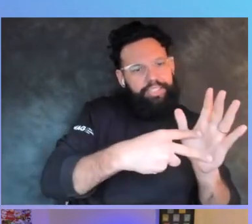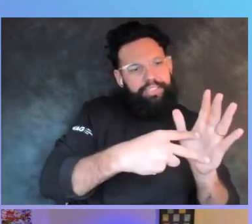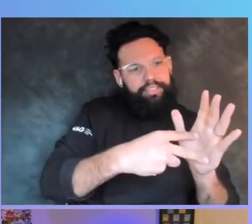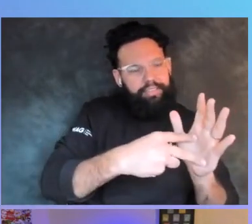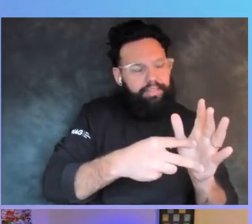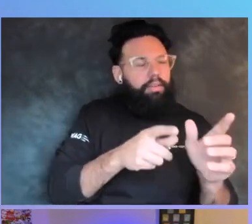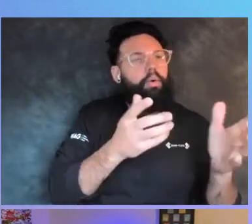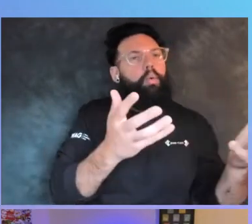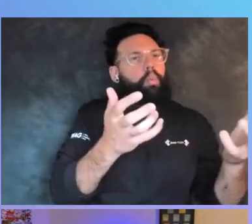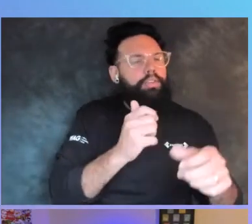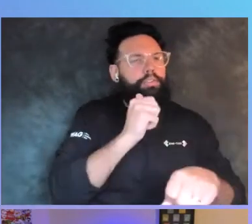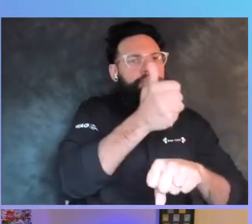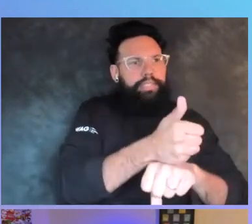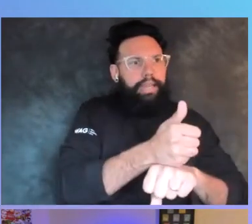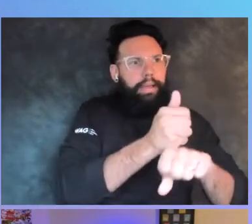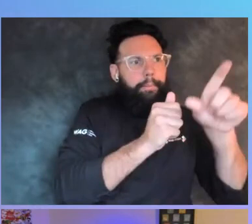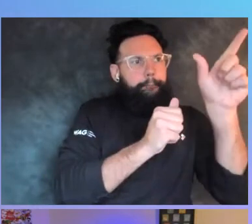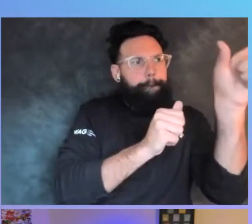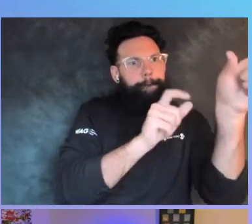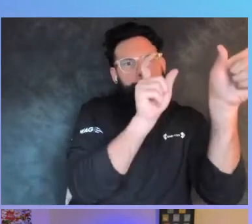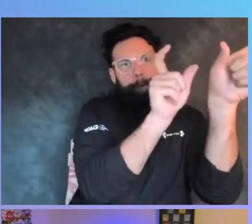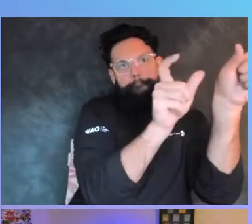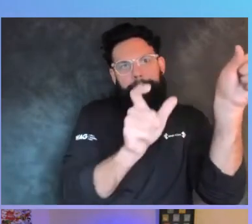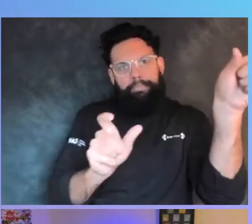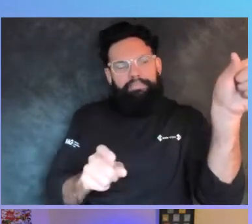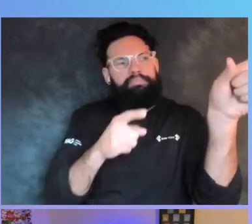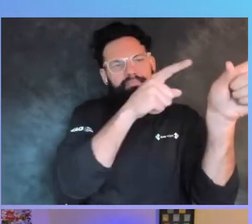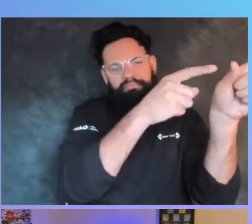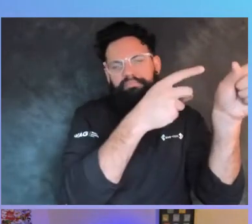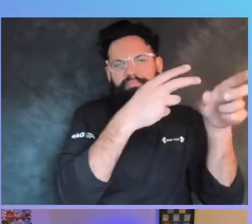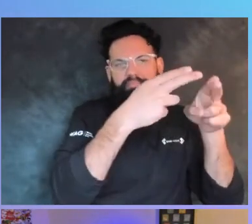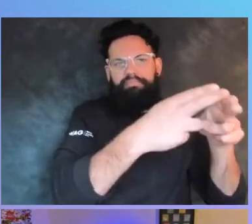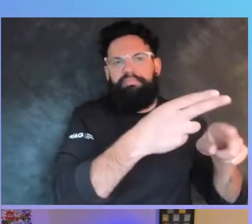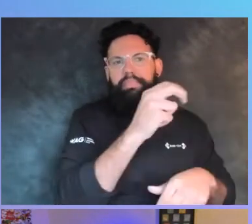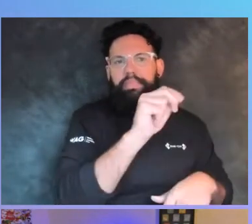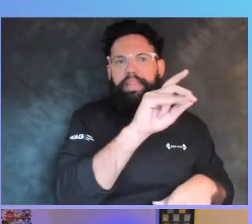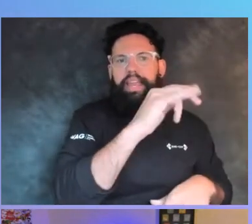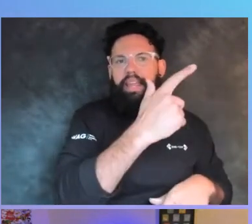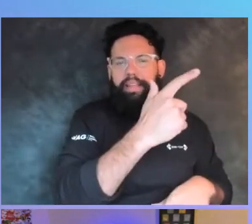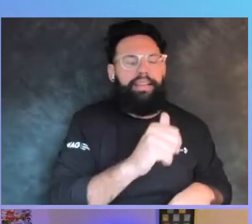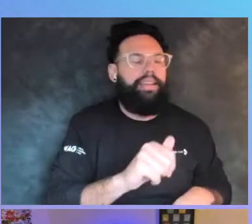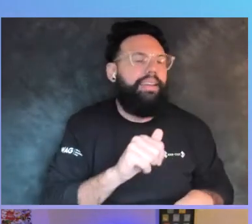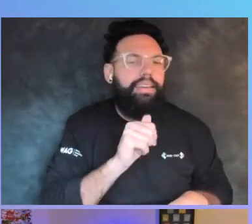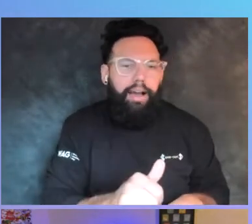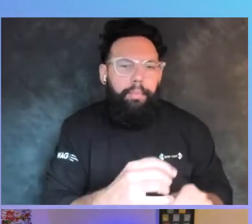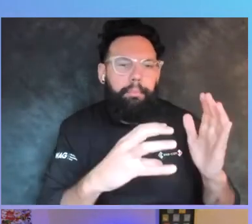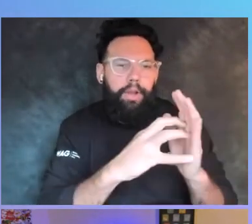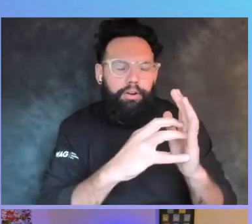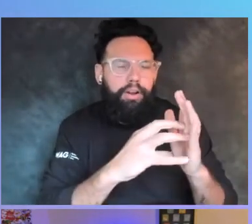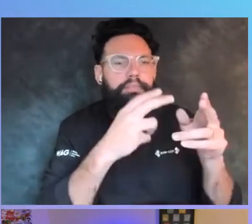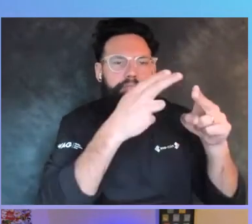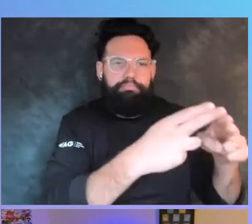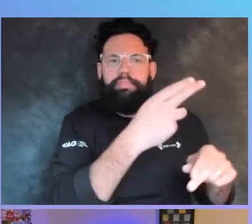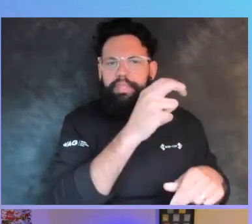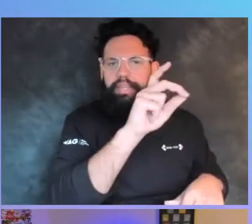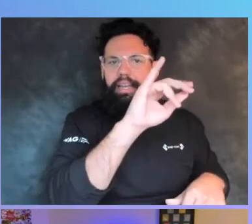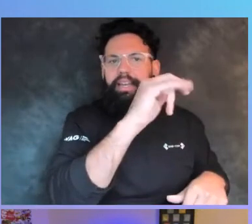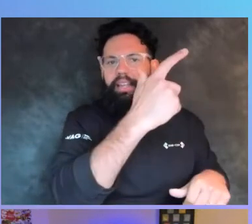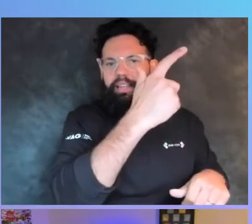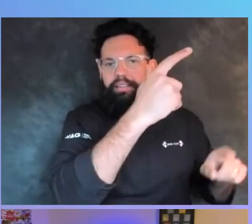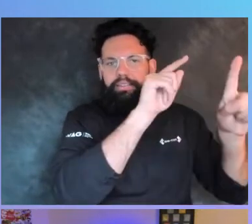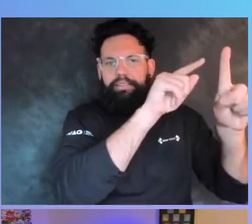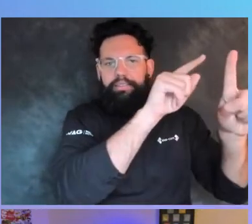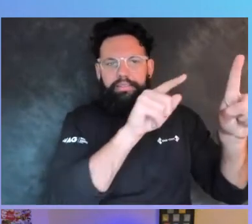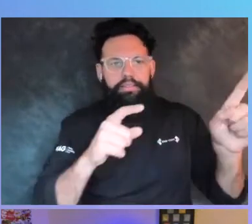hierarchical level, aka a heading. Then it's identifying the issue cause as a lack of support of the ARIA level attribute